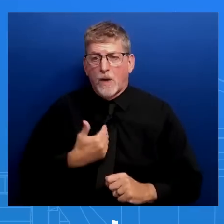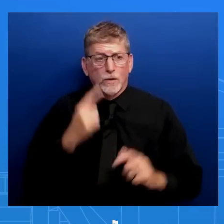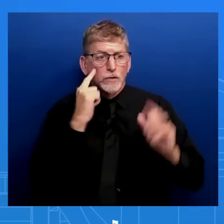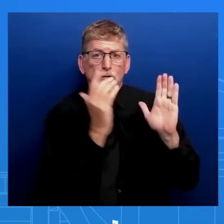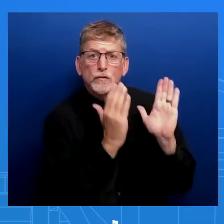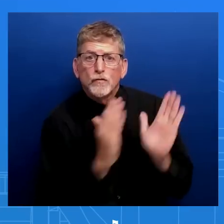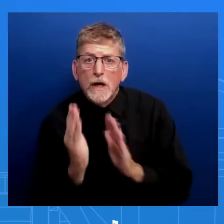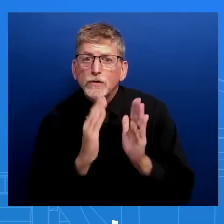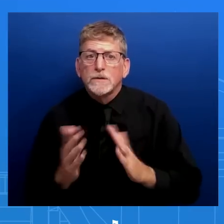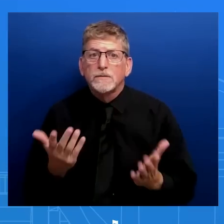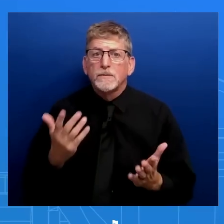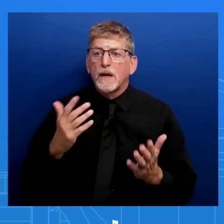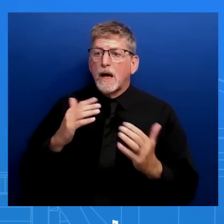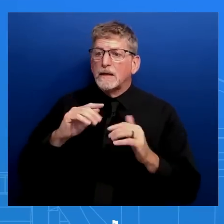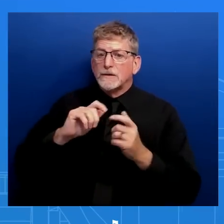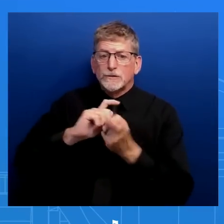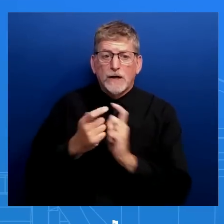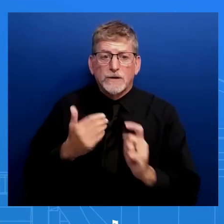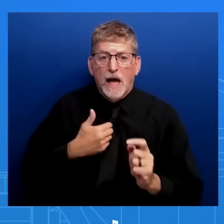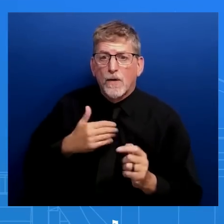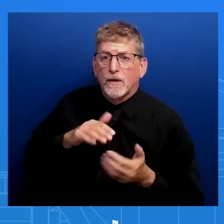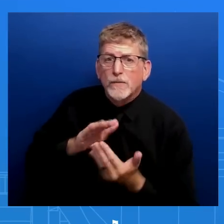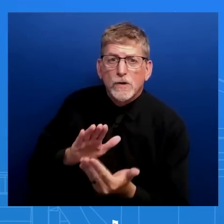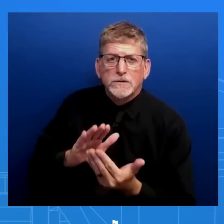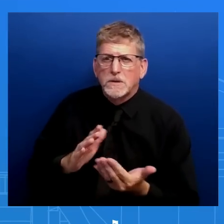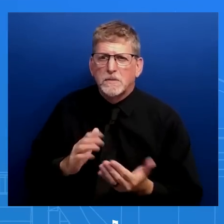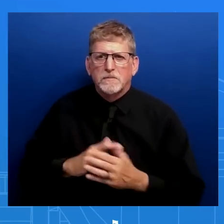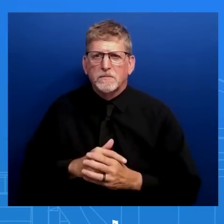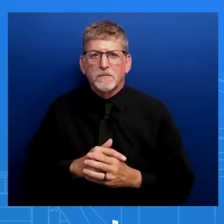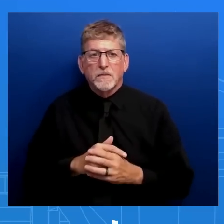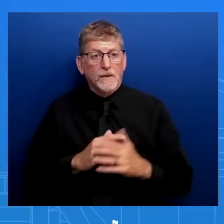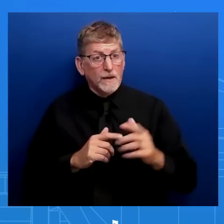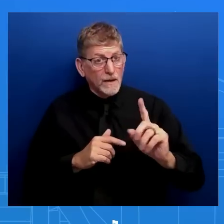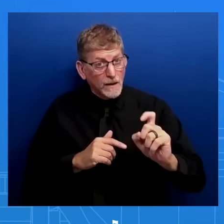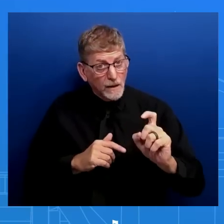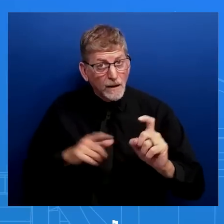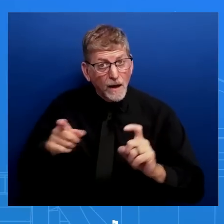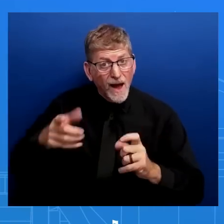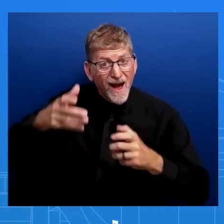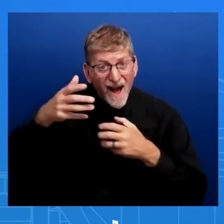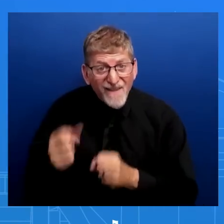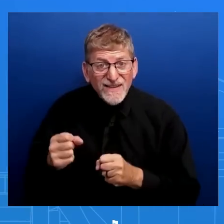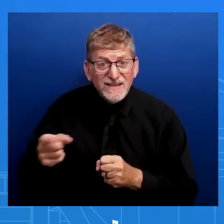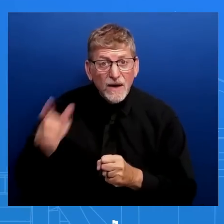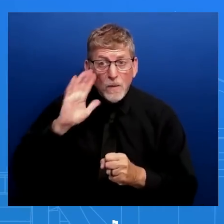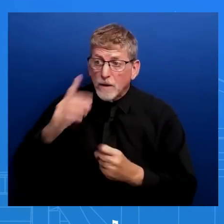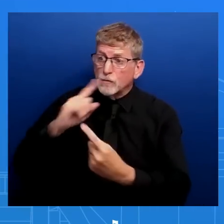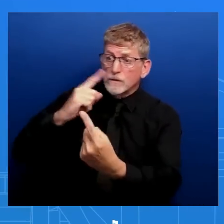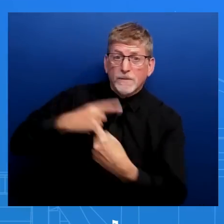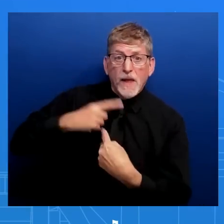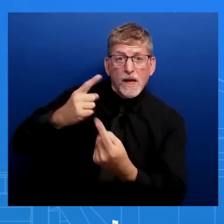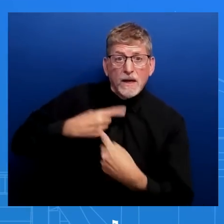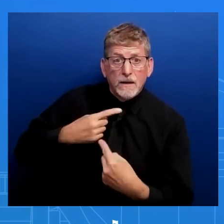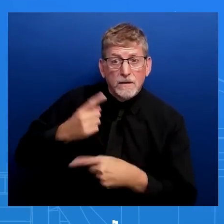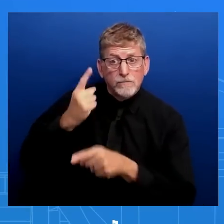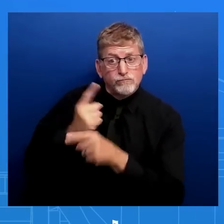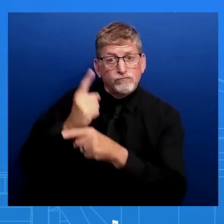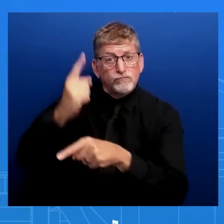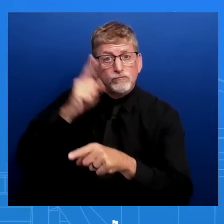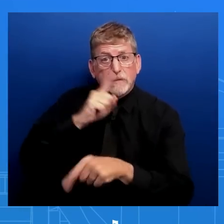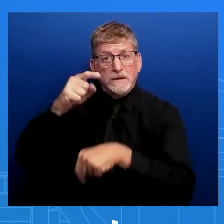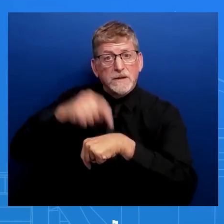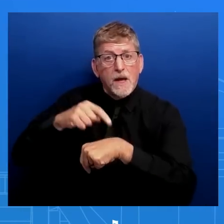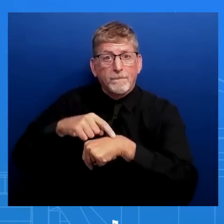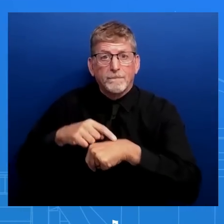weekend, you're confident they'd respond in real time if there was some other kind of crisis? We had good direct communications with